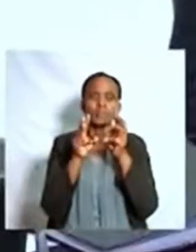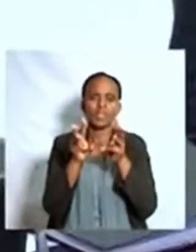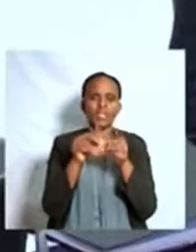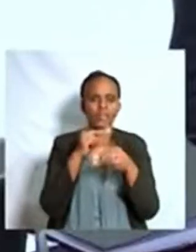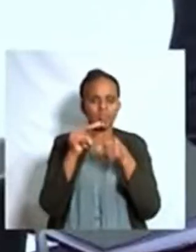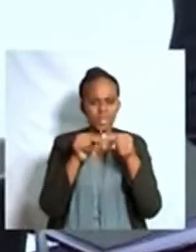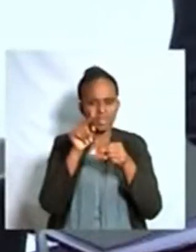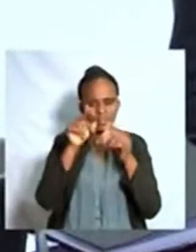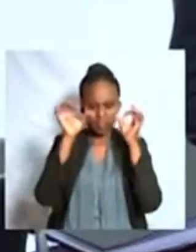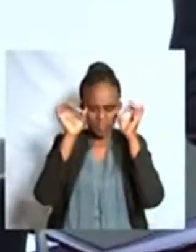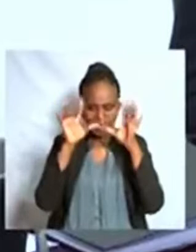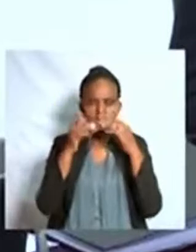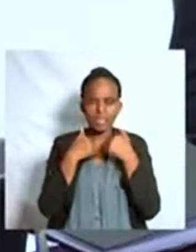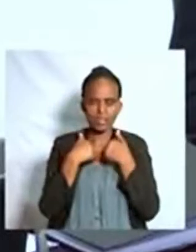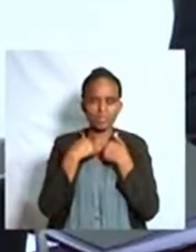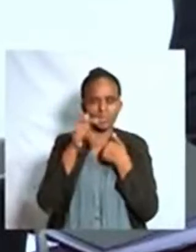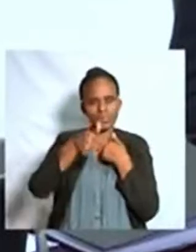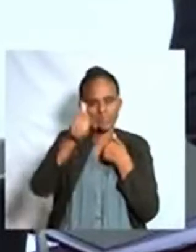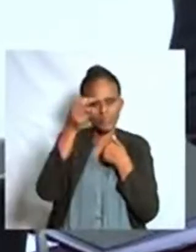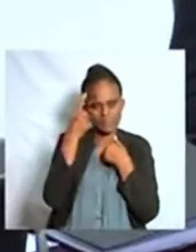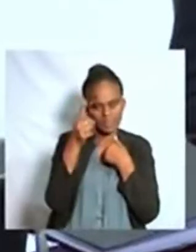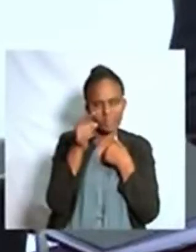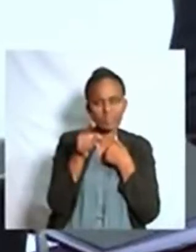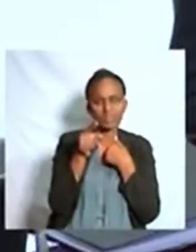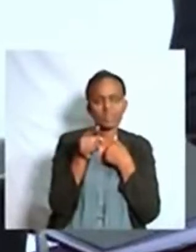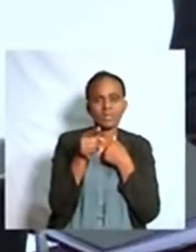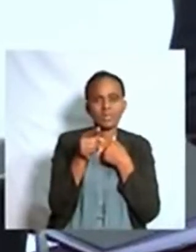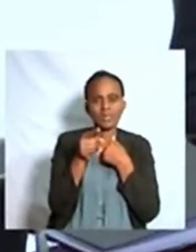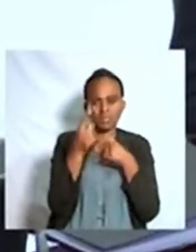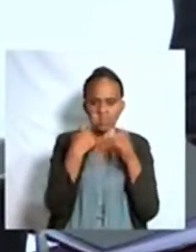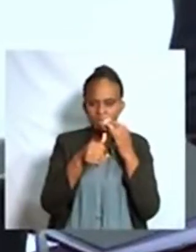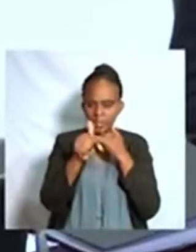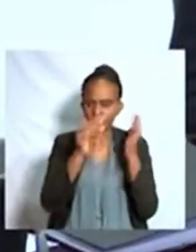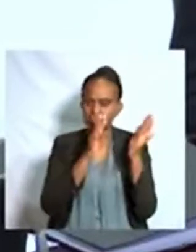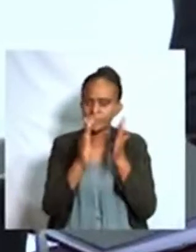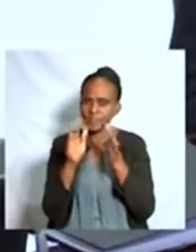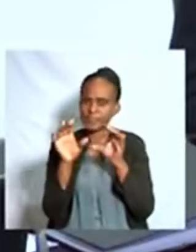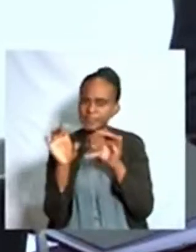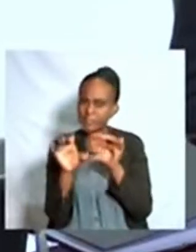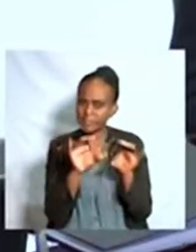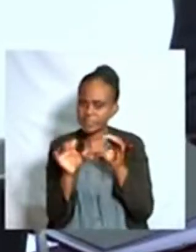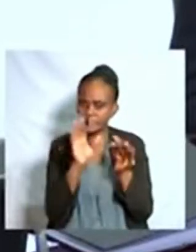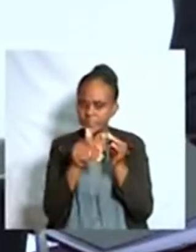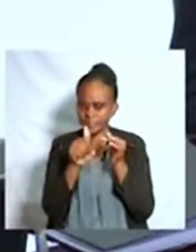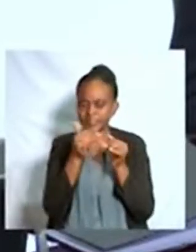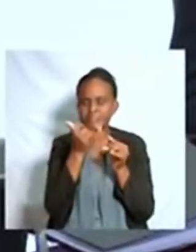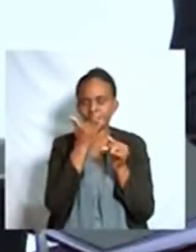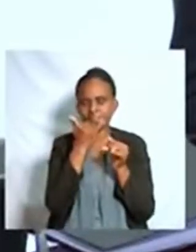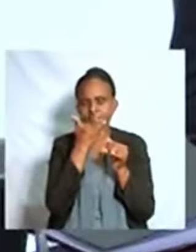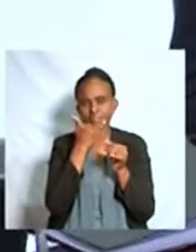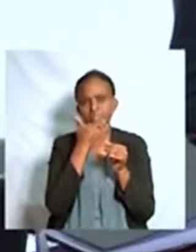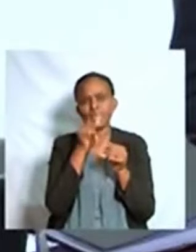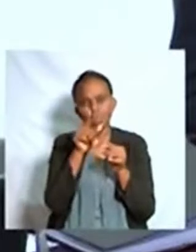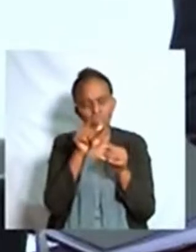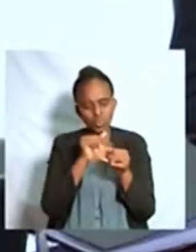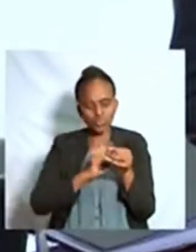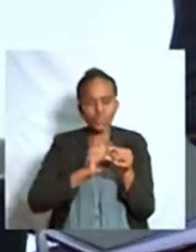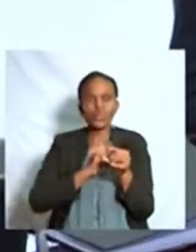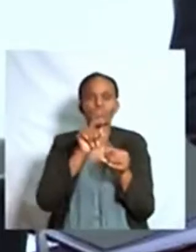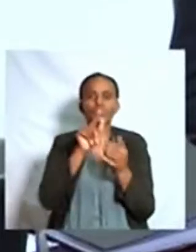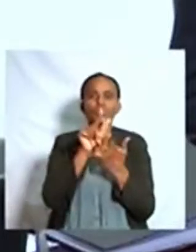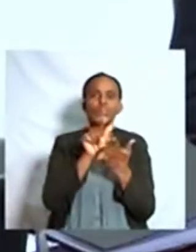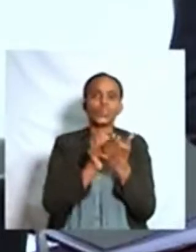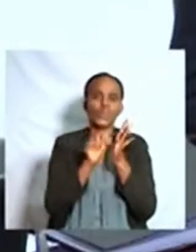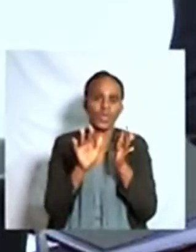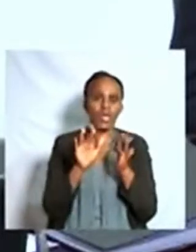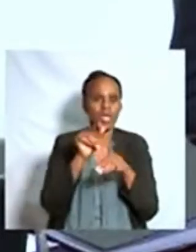danger. You understand? Eh? You are being economical with what you are supposed to do. You are a legal advisor to the finance department.